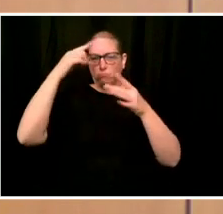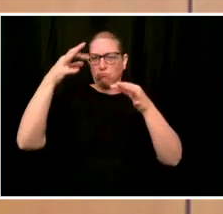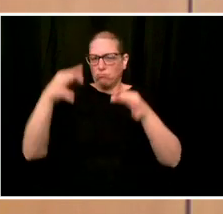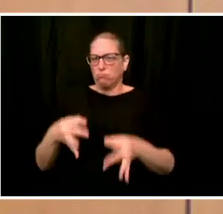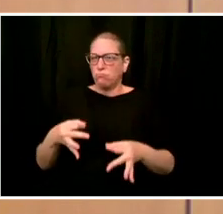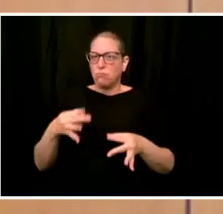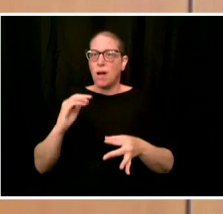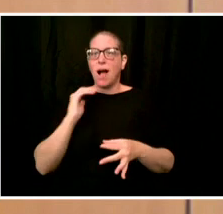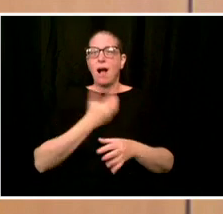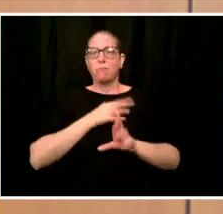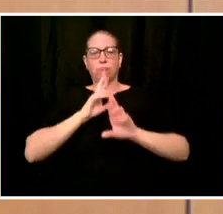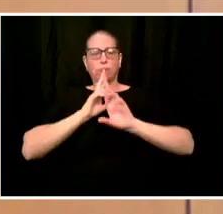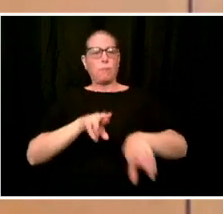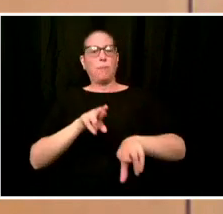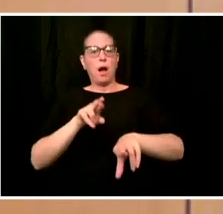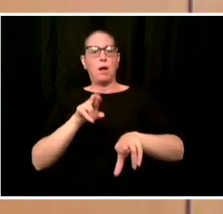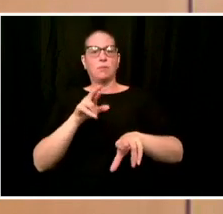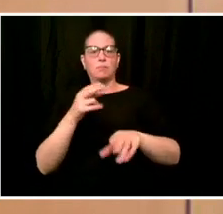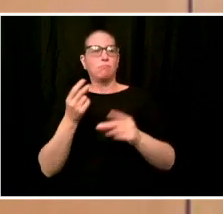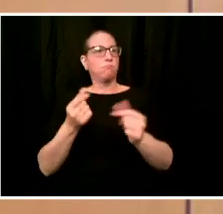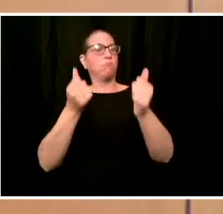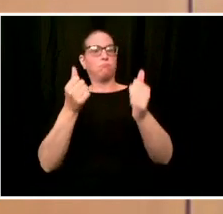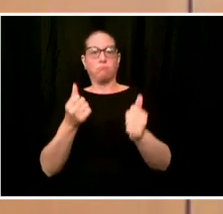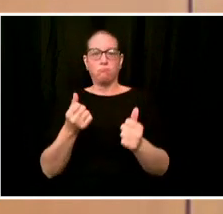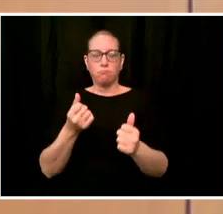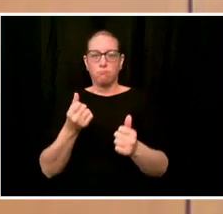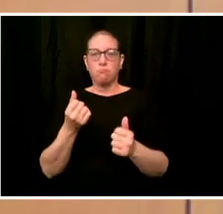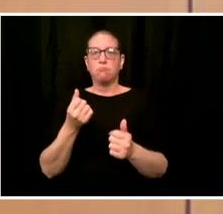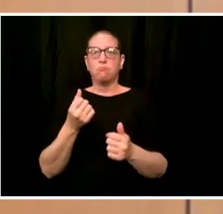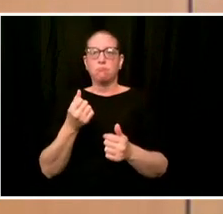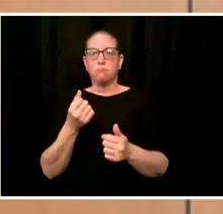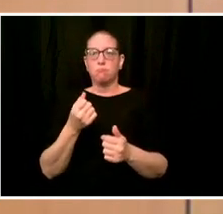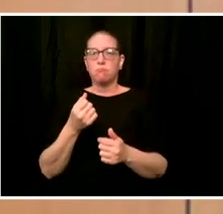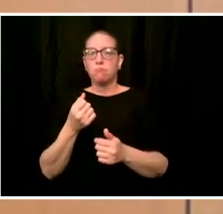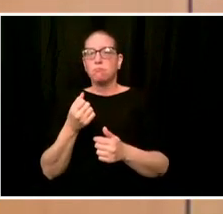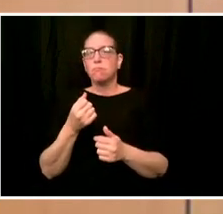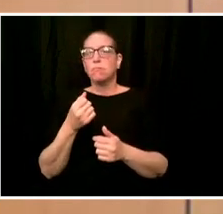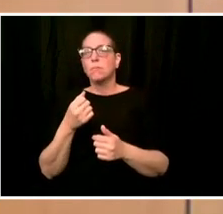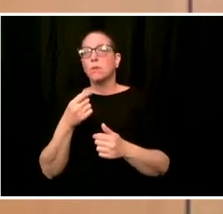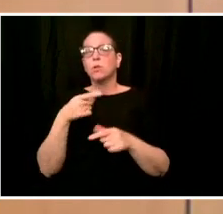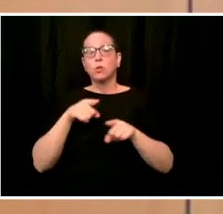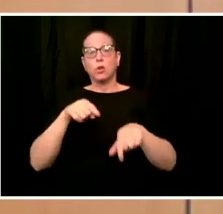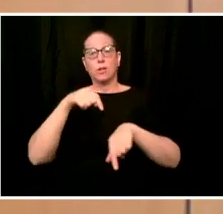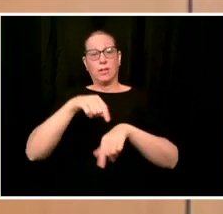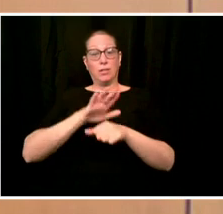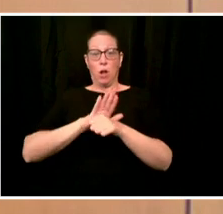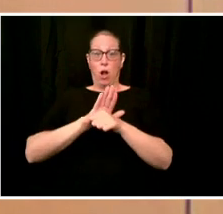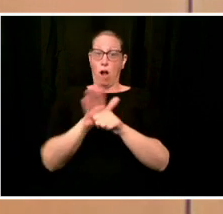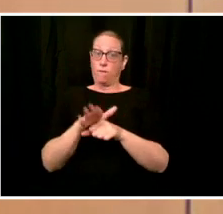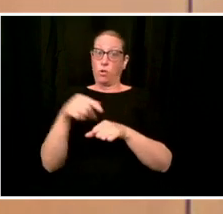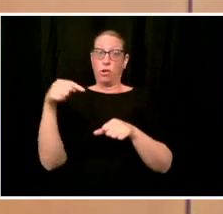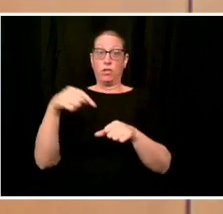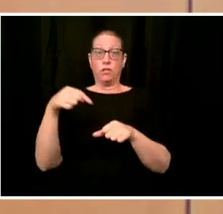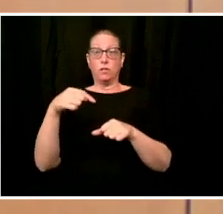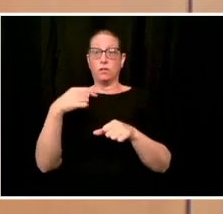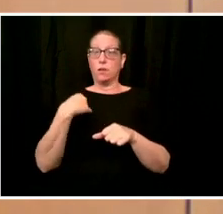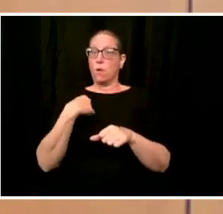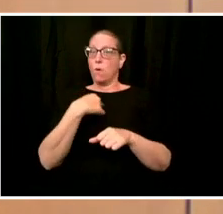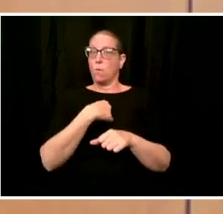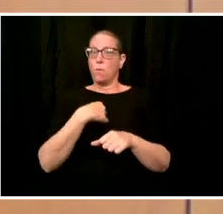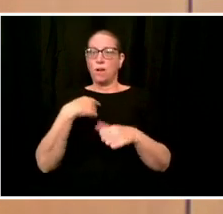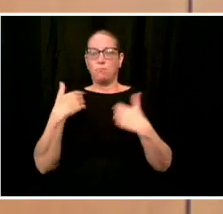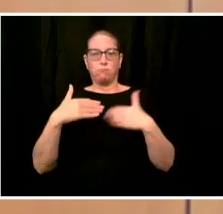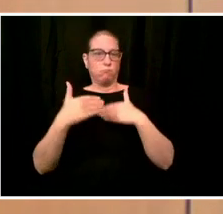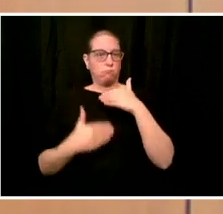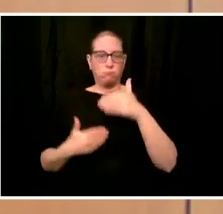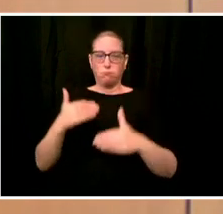we have made really unprecedented moves with regards to the way in which we report on data. One